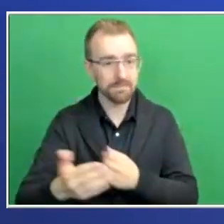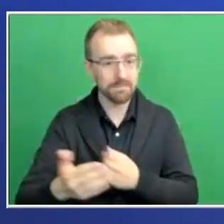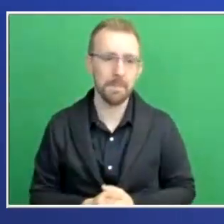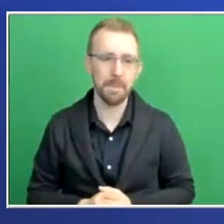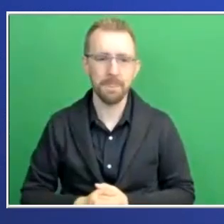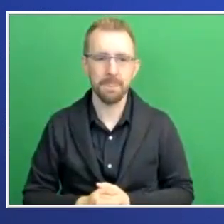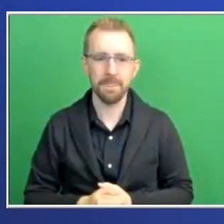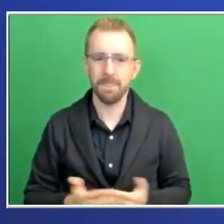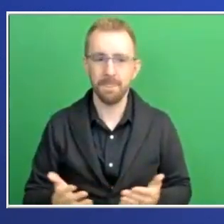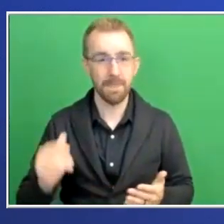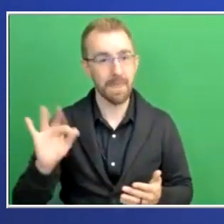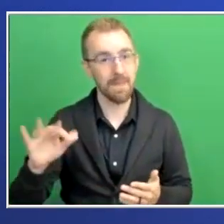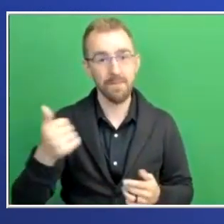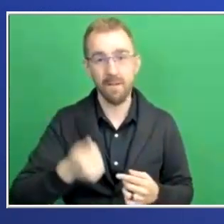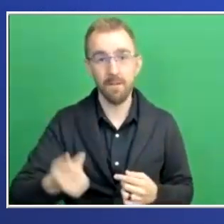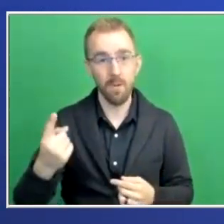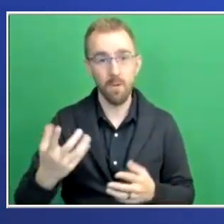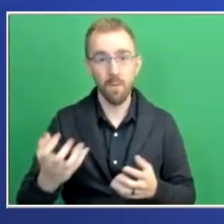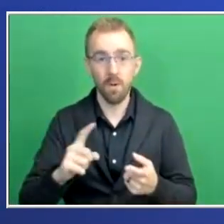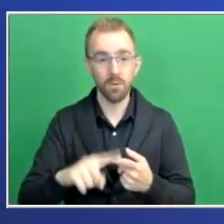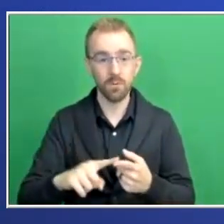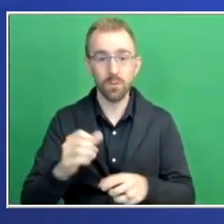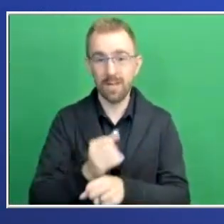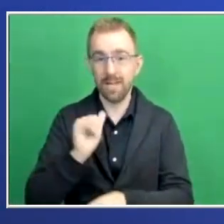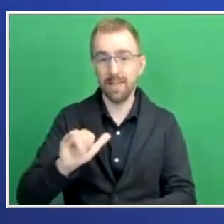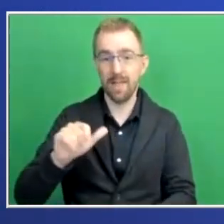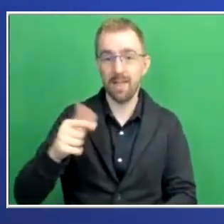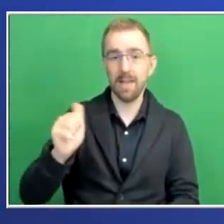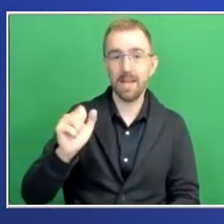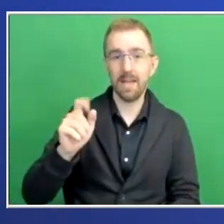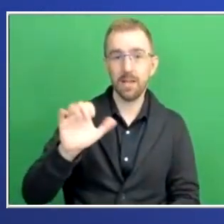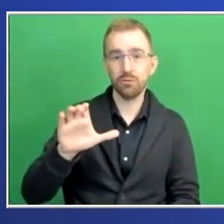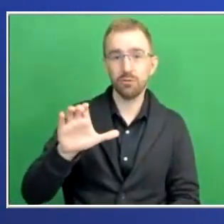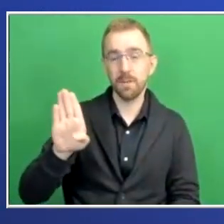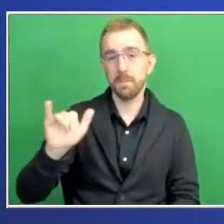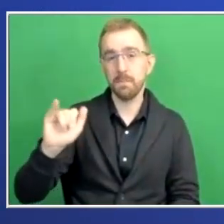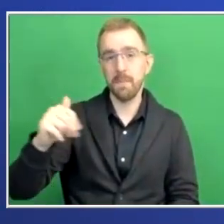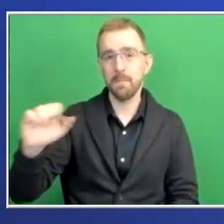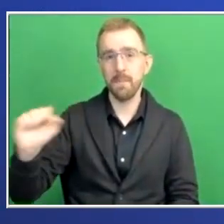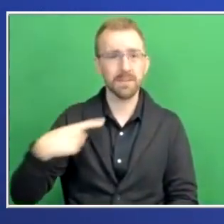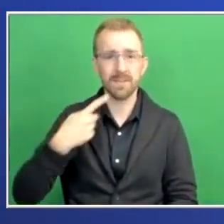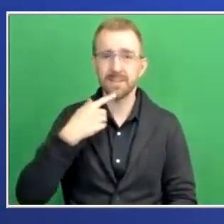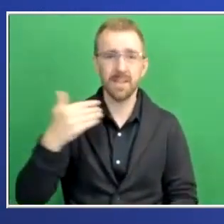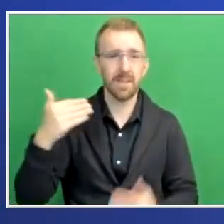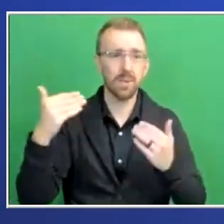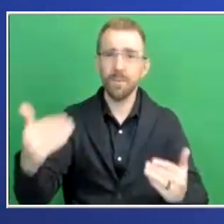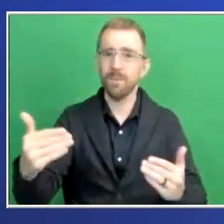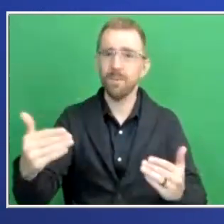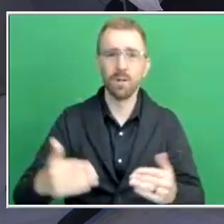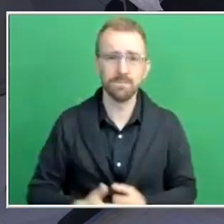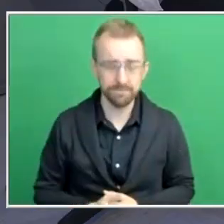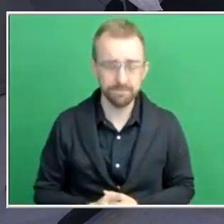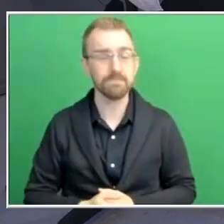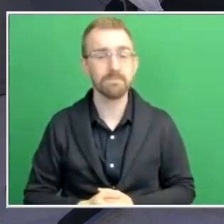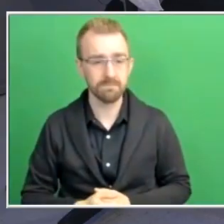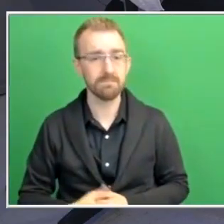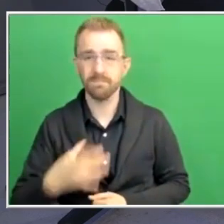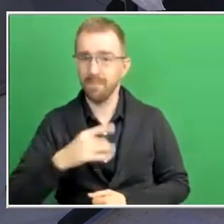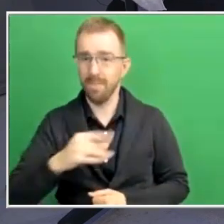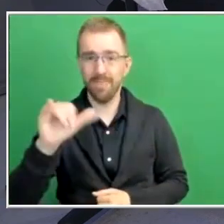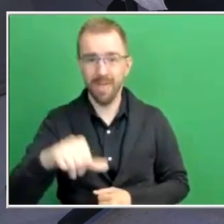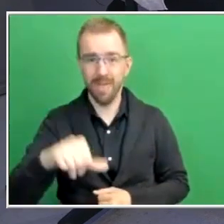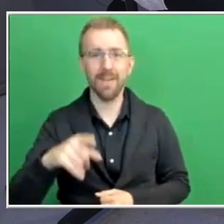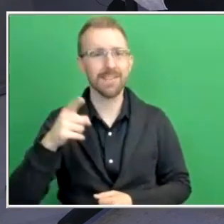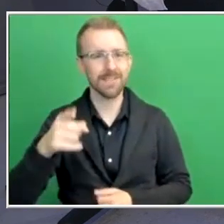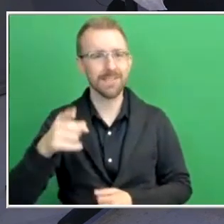If anybody does want to get the gastric bypass, get the surgery, I say go for it. All right. I like that. It's like she's an ad for you